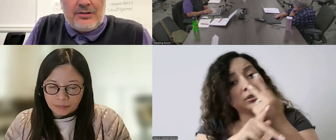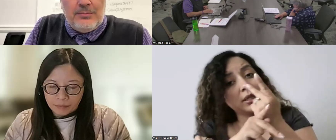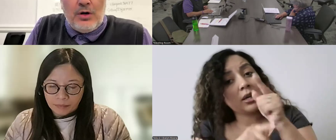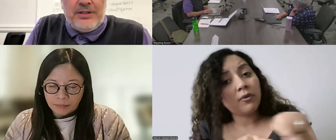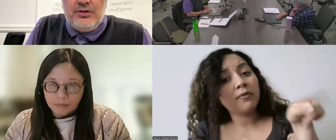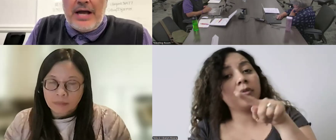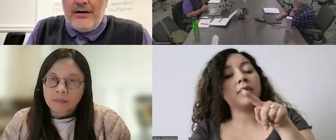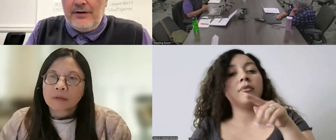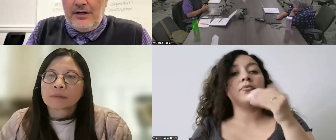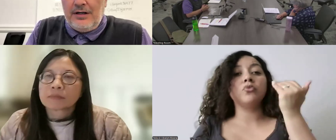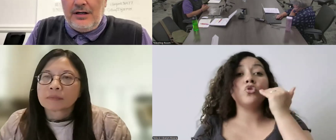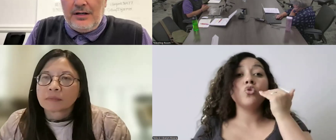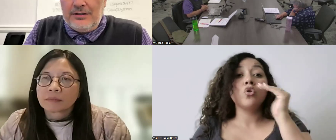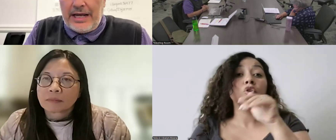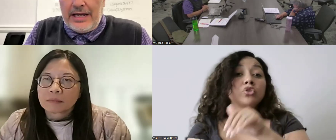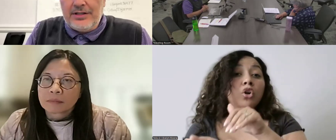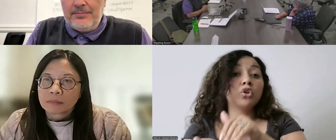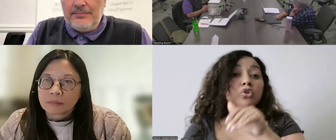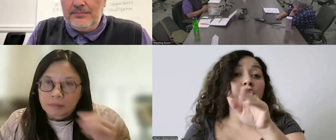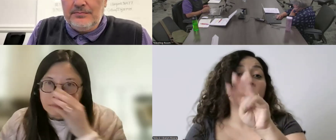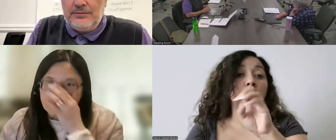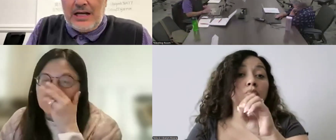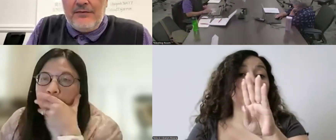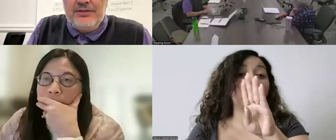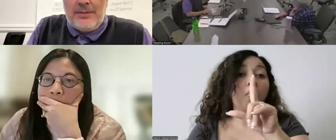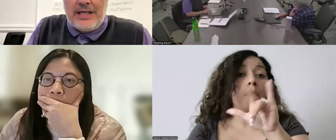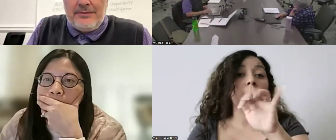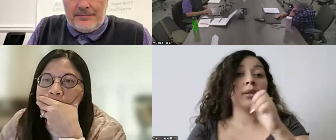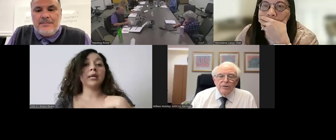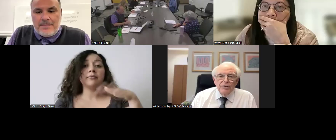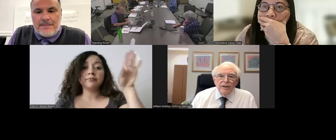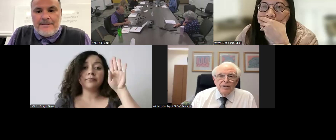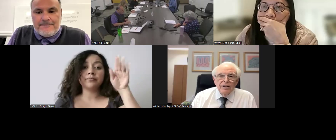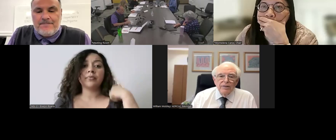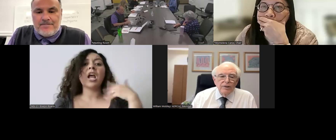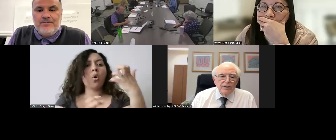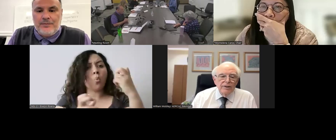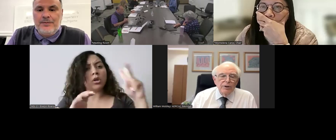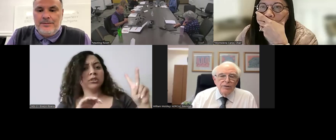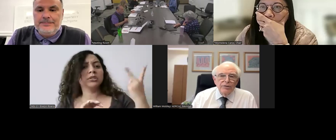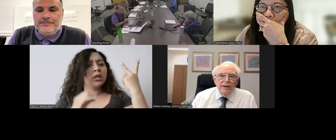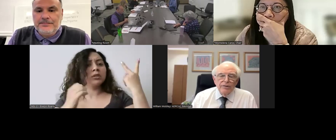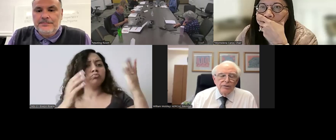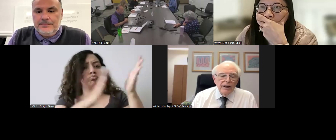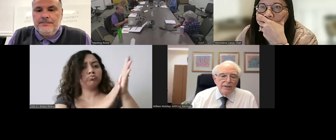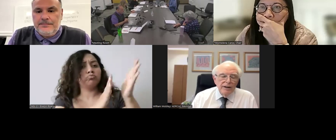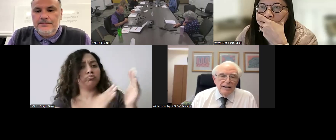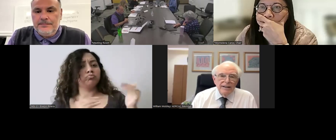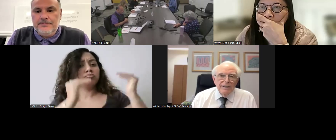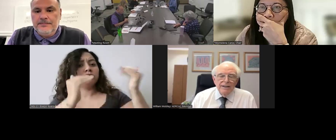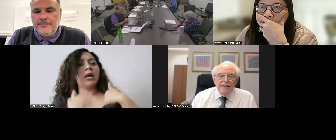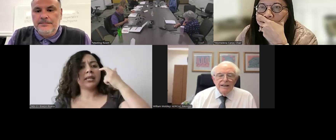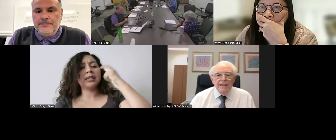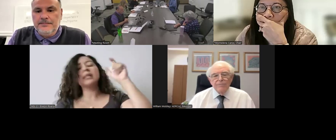See, Dr. Mobley, you have your hand up. Yeah, I just want to second what you just said, Carlos. I think what you said is exactly